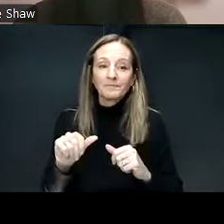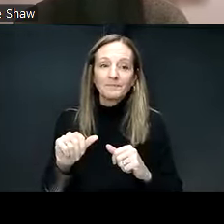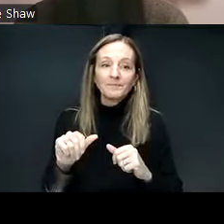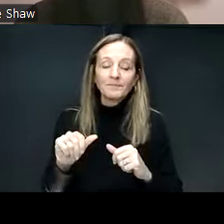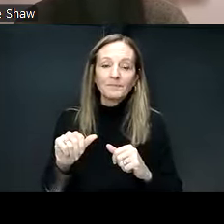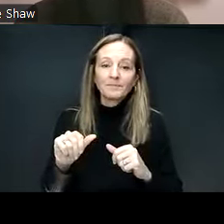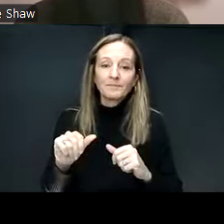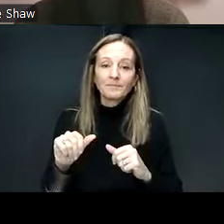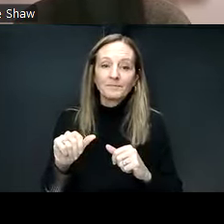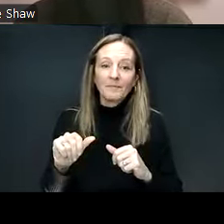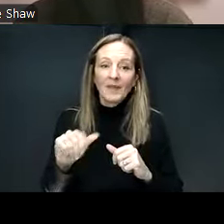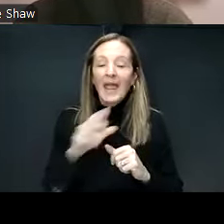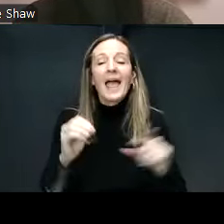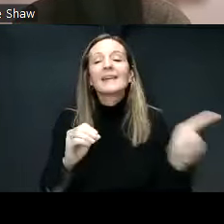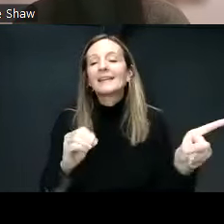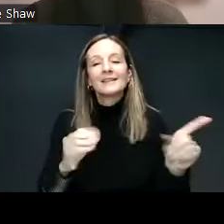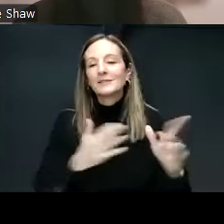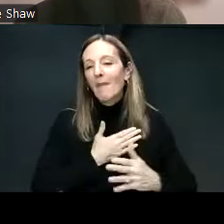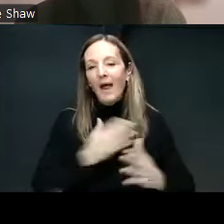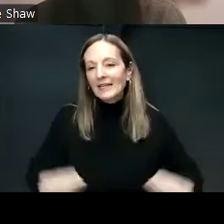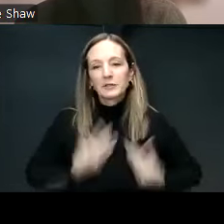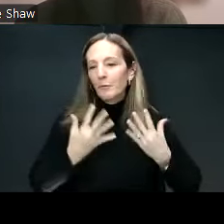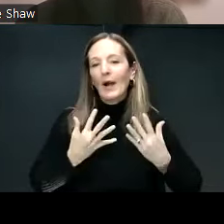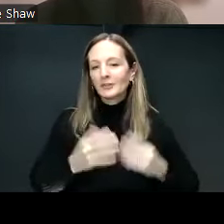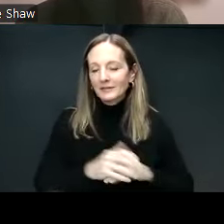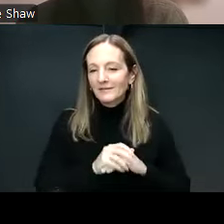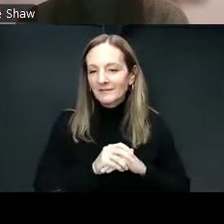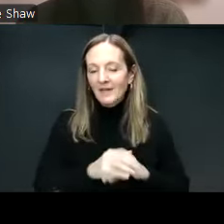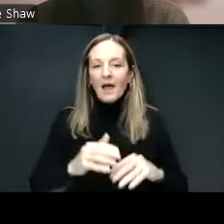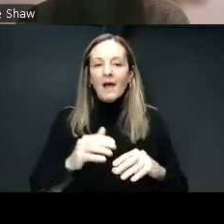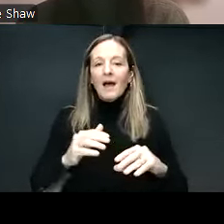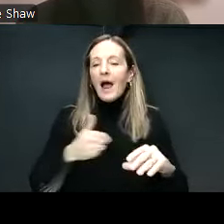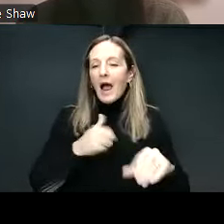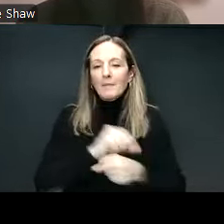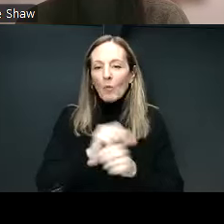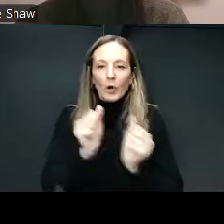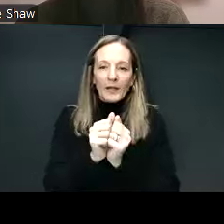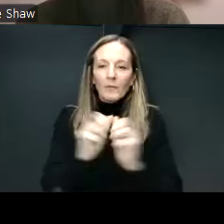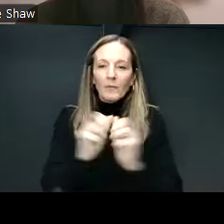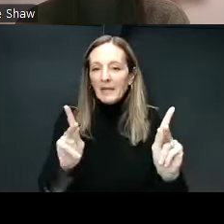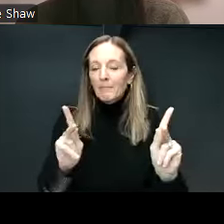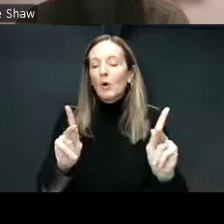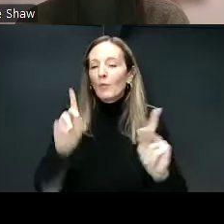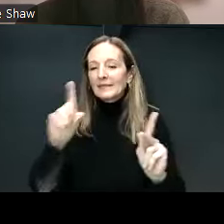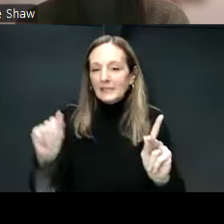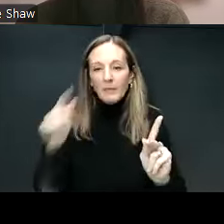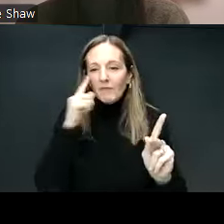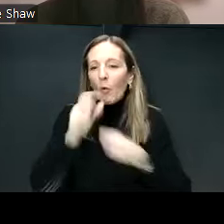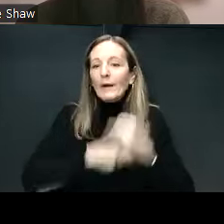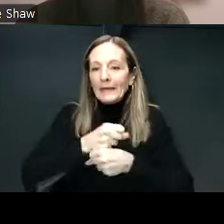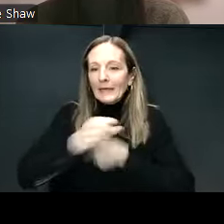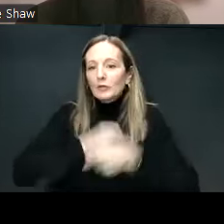is my inspiration in all that I do. I had been working with people with disabilities for years and years and years. And then I had this